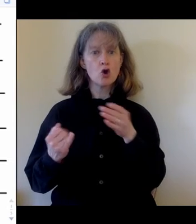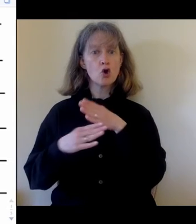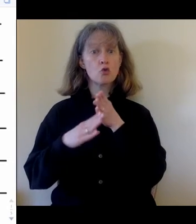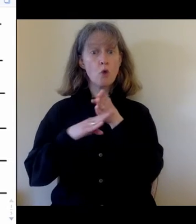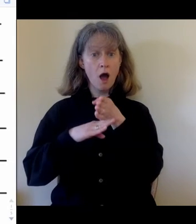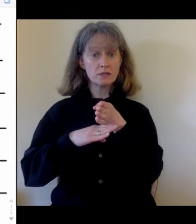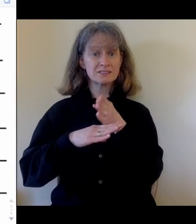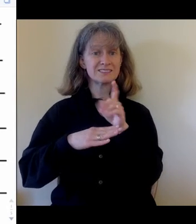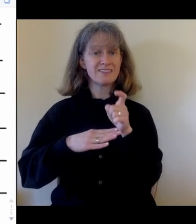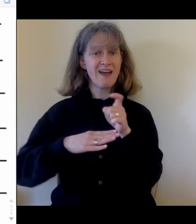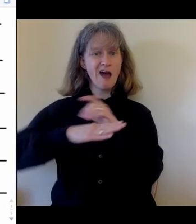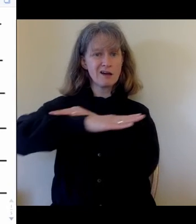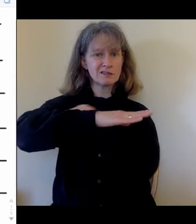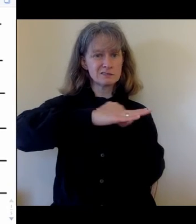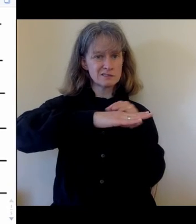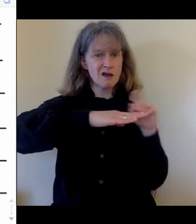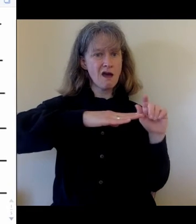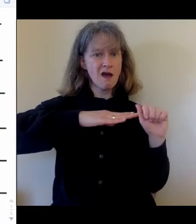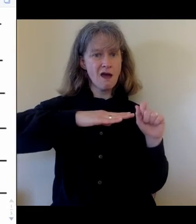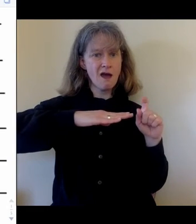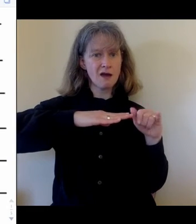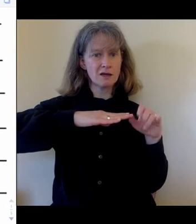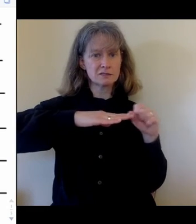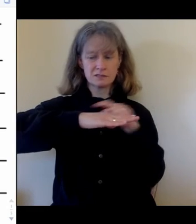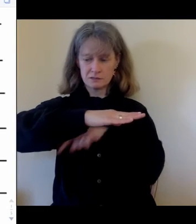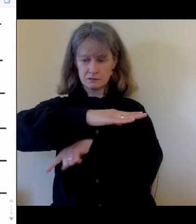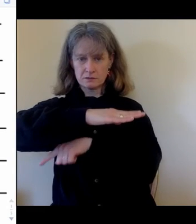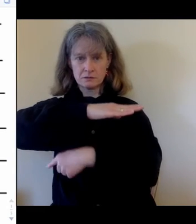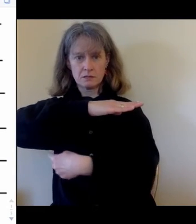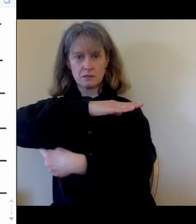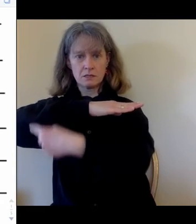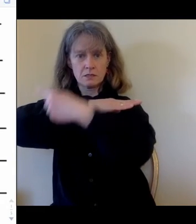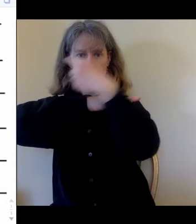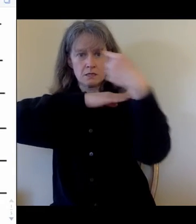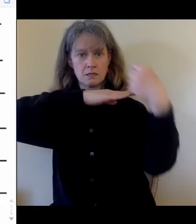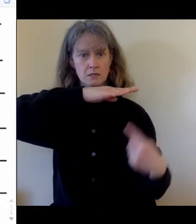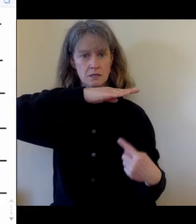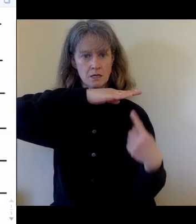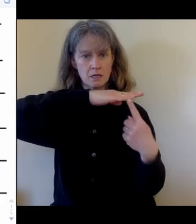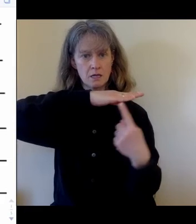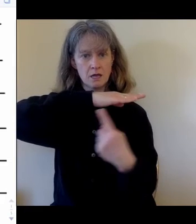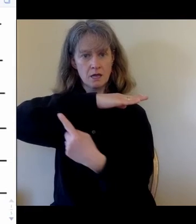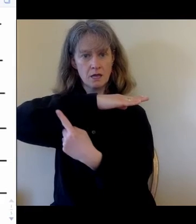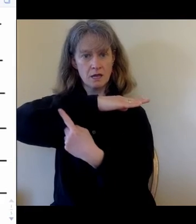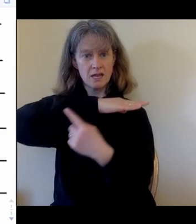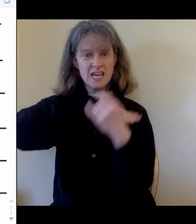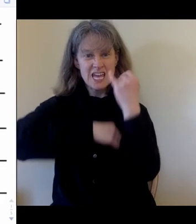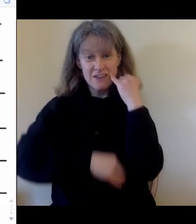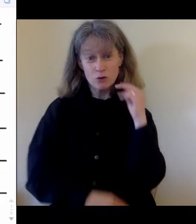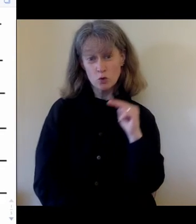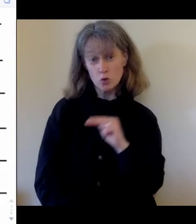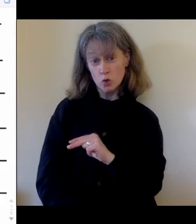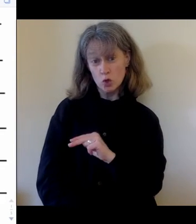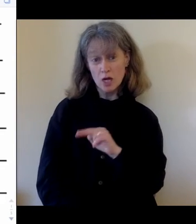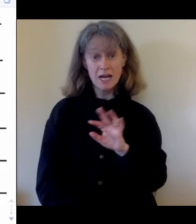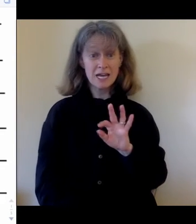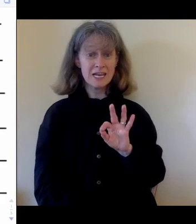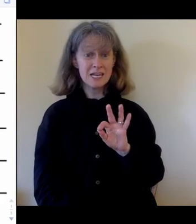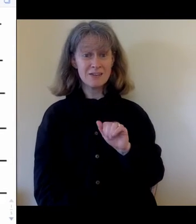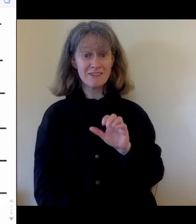Factored form can tell you your x-intercepts without even needing a graph.